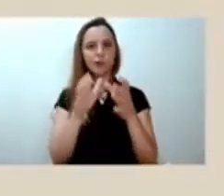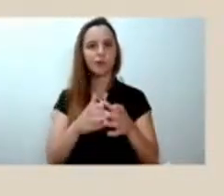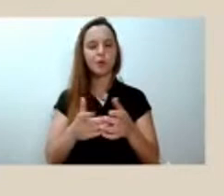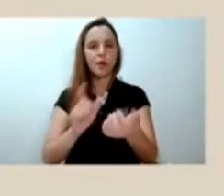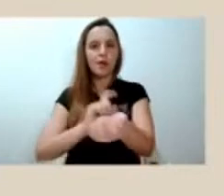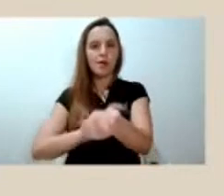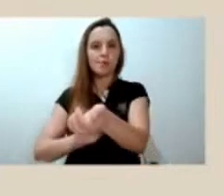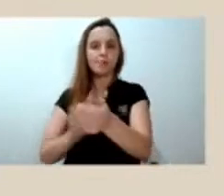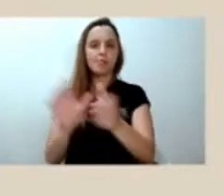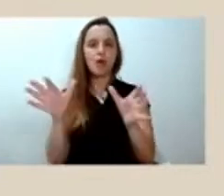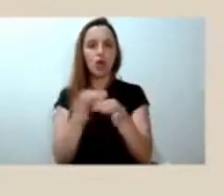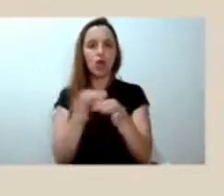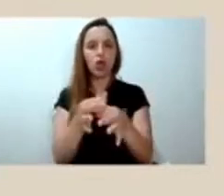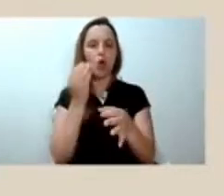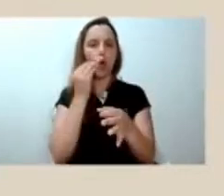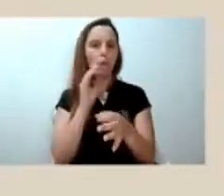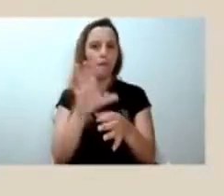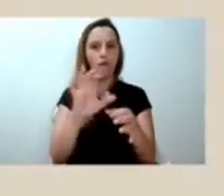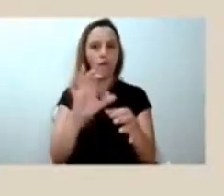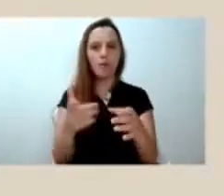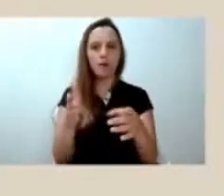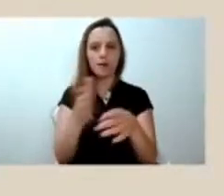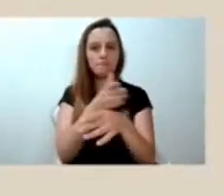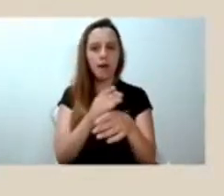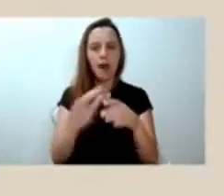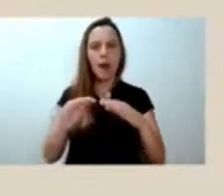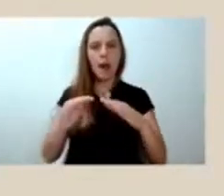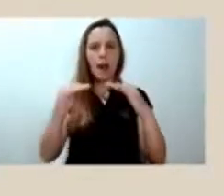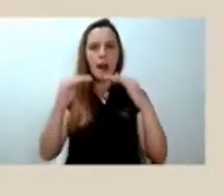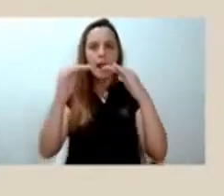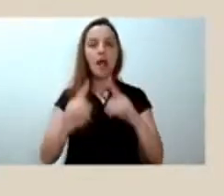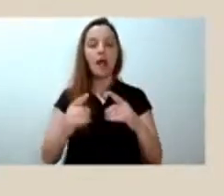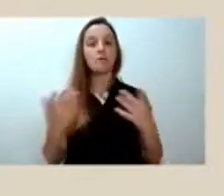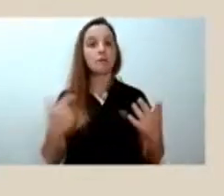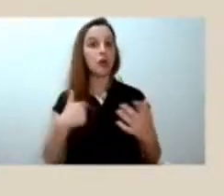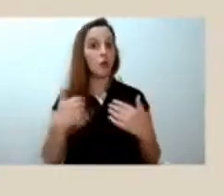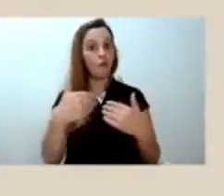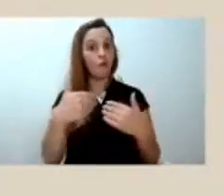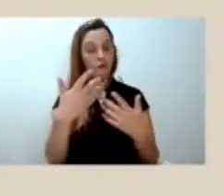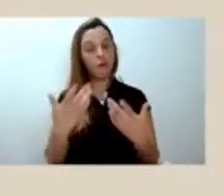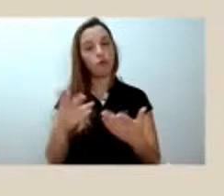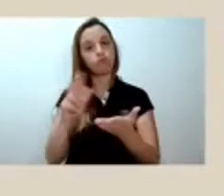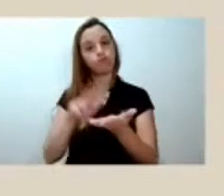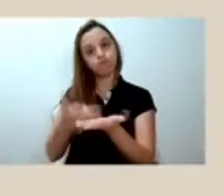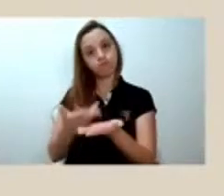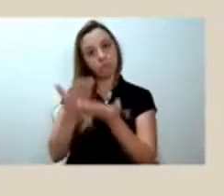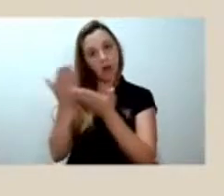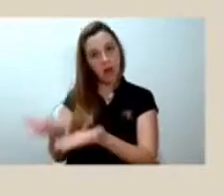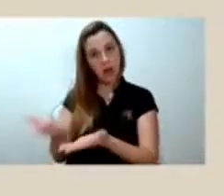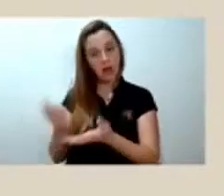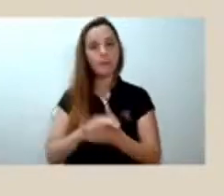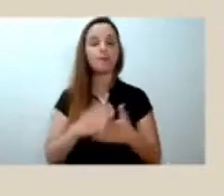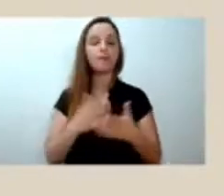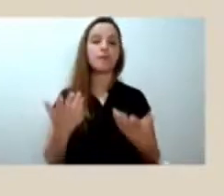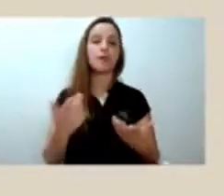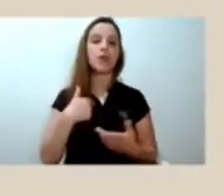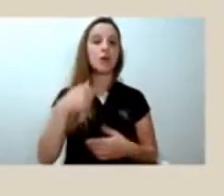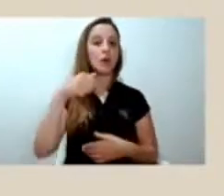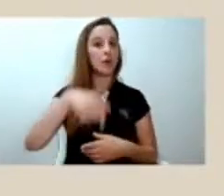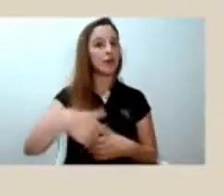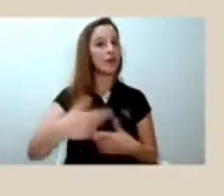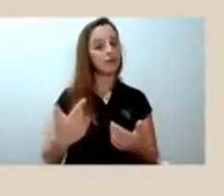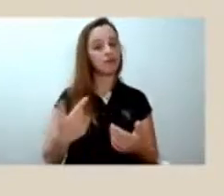minorities. So today I'll be translating for her. So bear with me as I'm not a professional